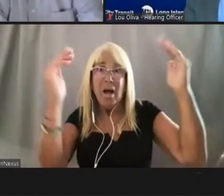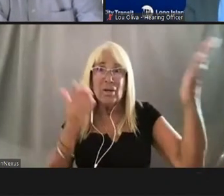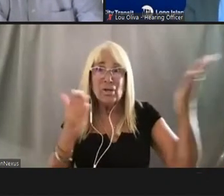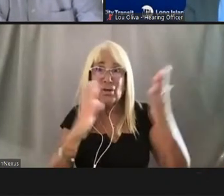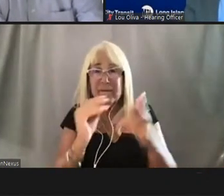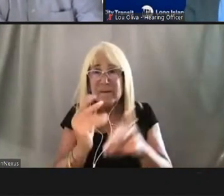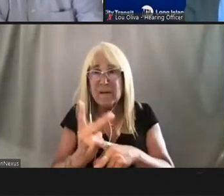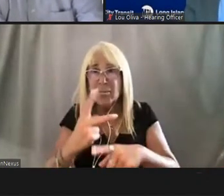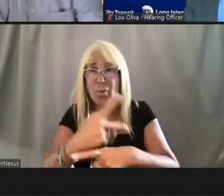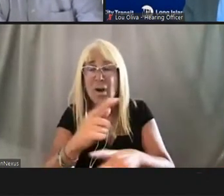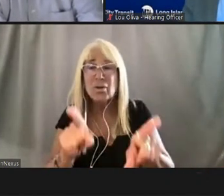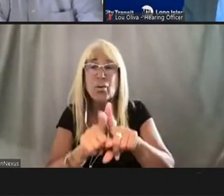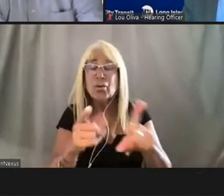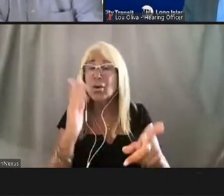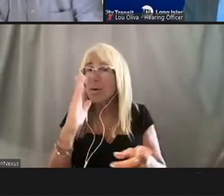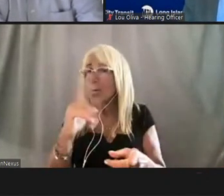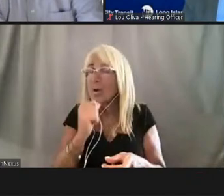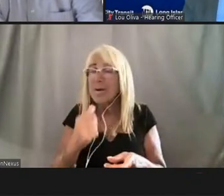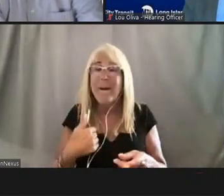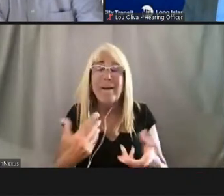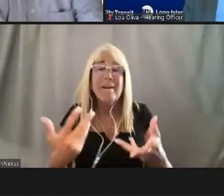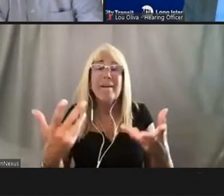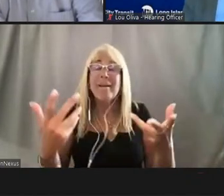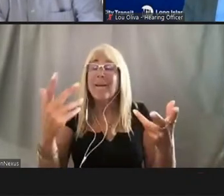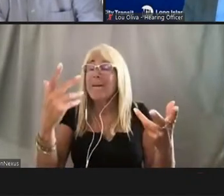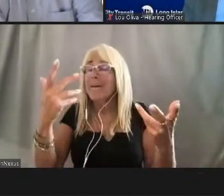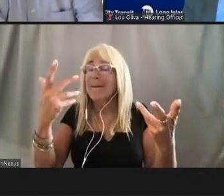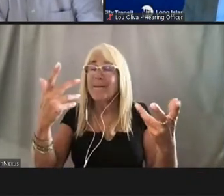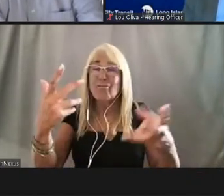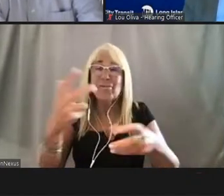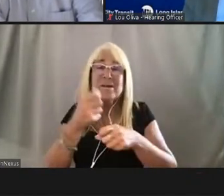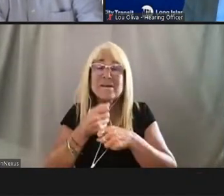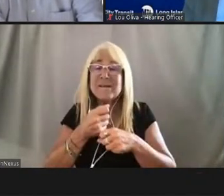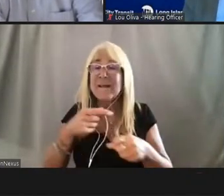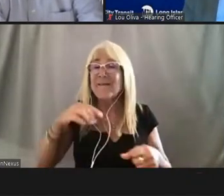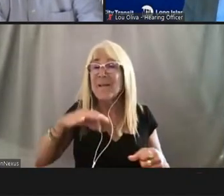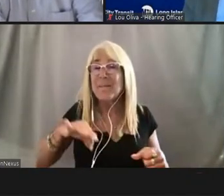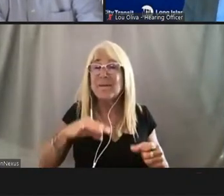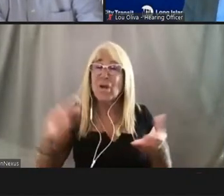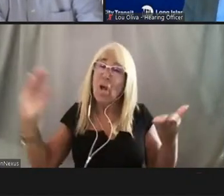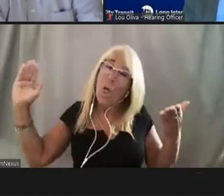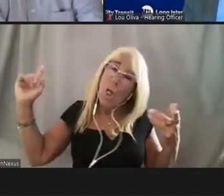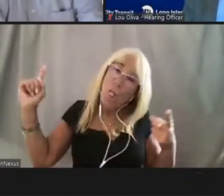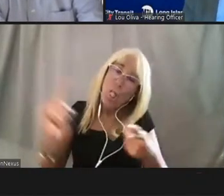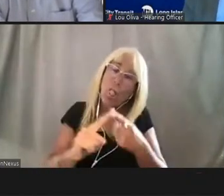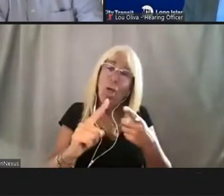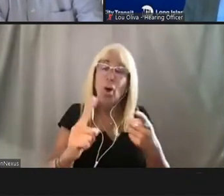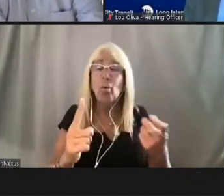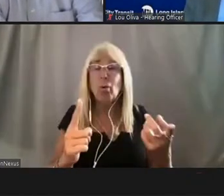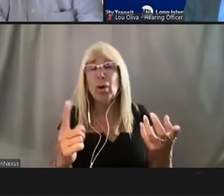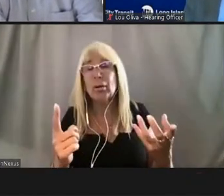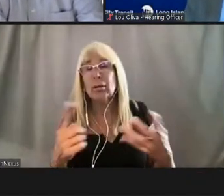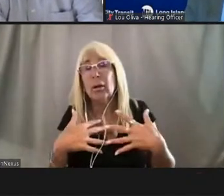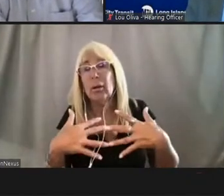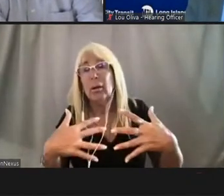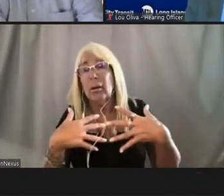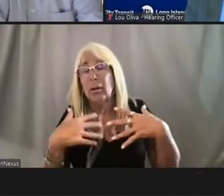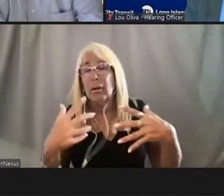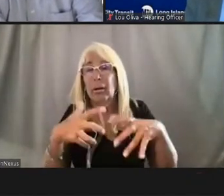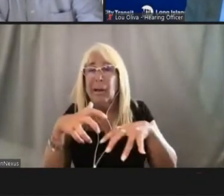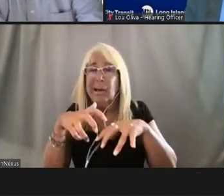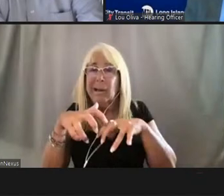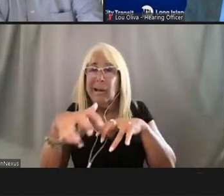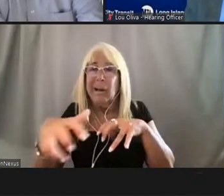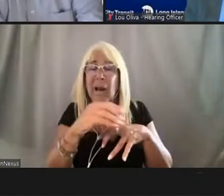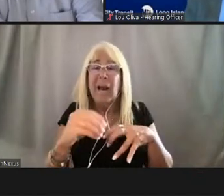but we will also not even get the benefits of a lower congestion and less pollution so you've really got